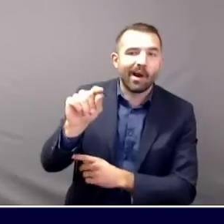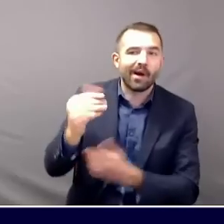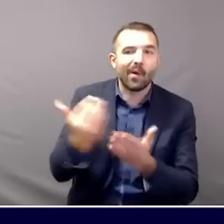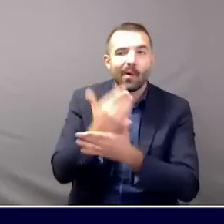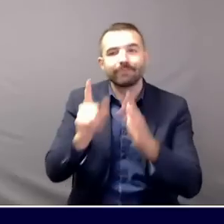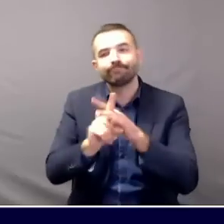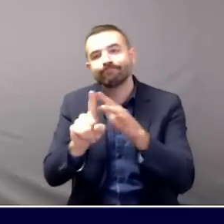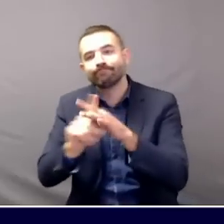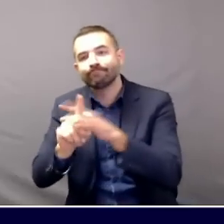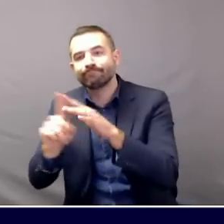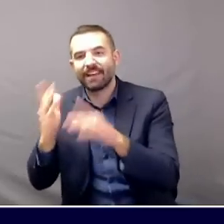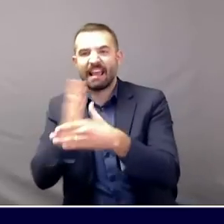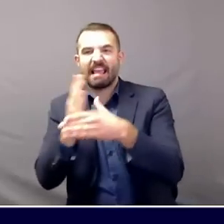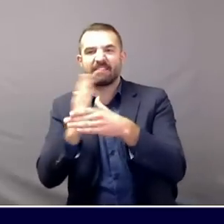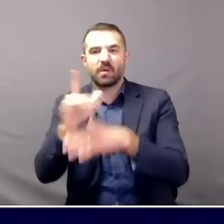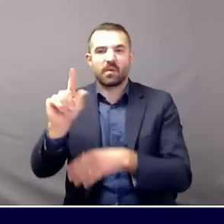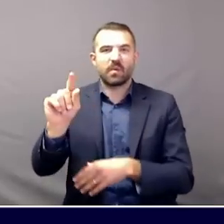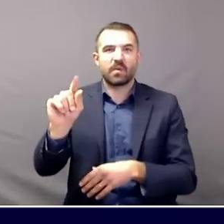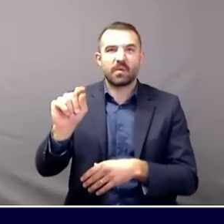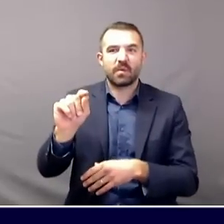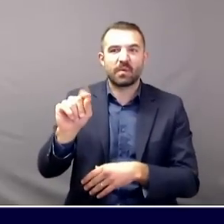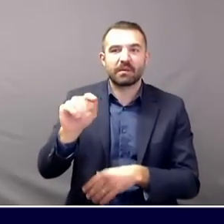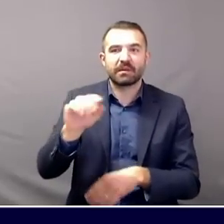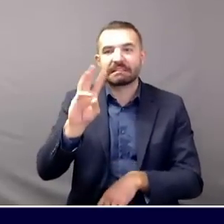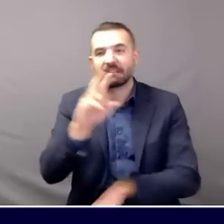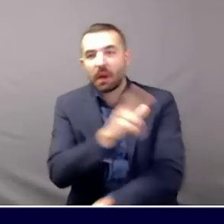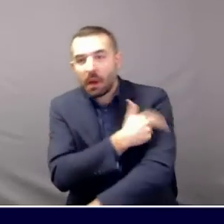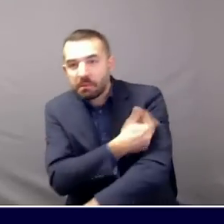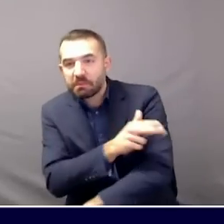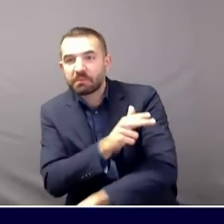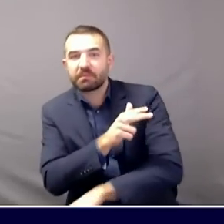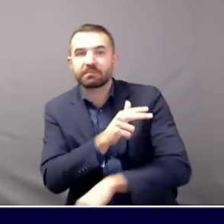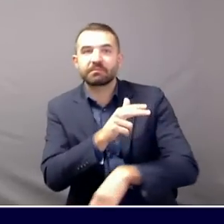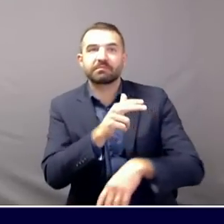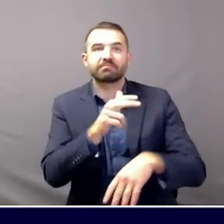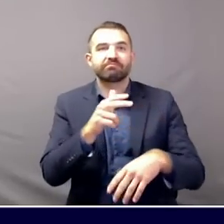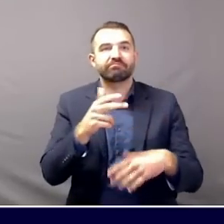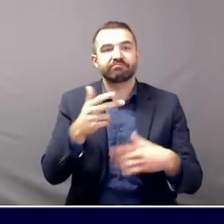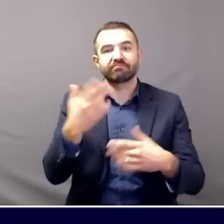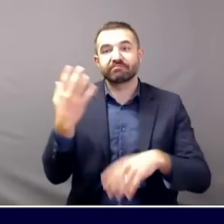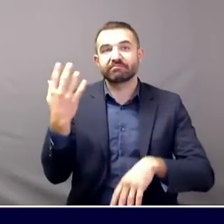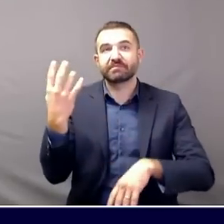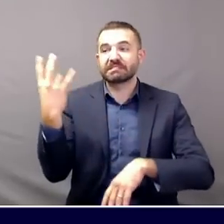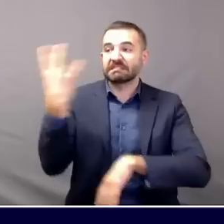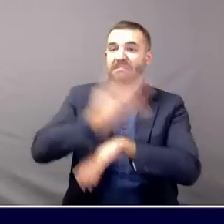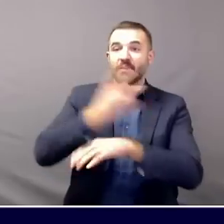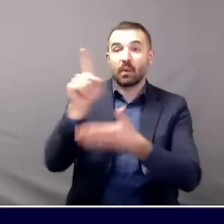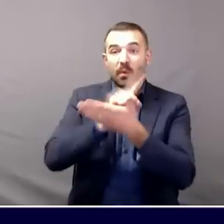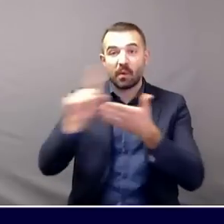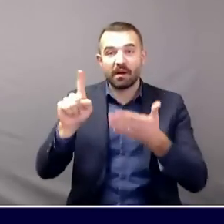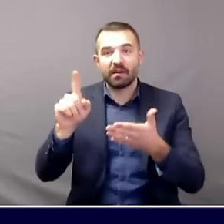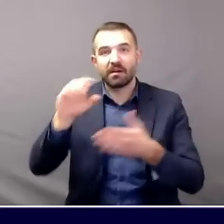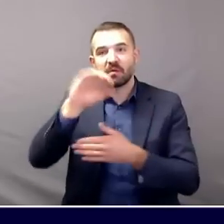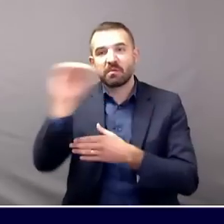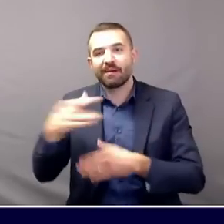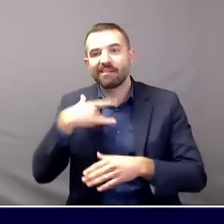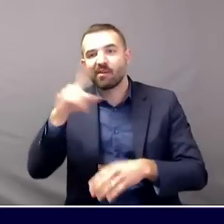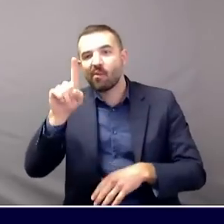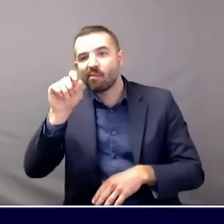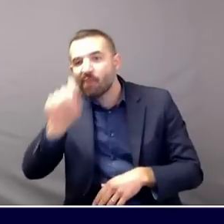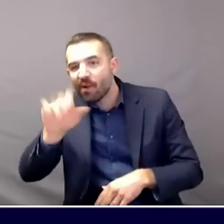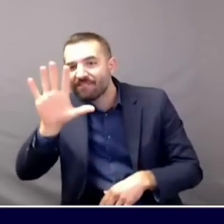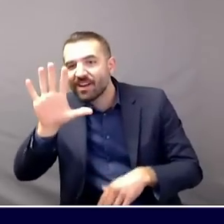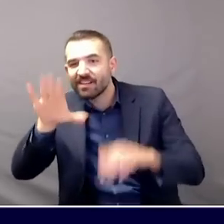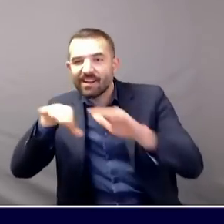and a positivity rate, 7-day positivity rate about 0.58, sometimes even lower. Today, we've